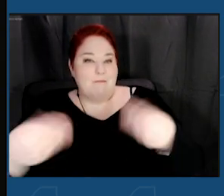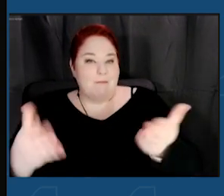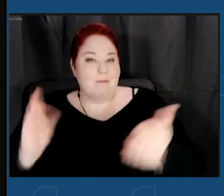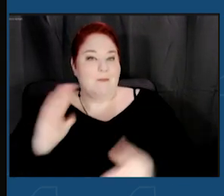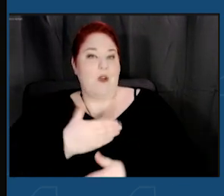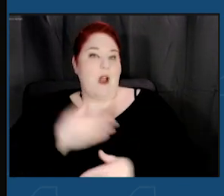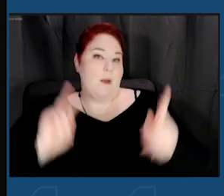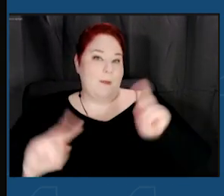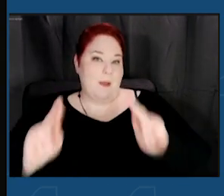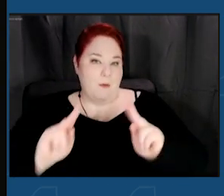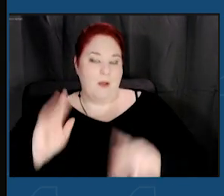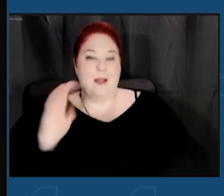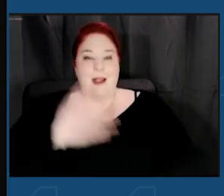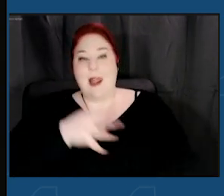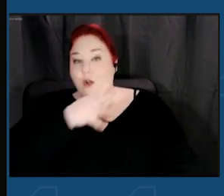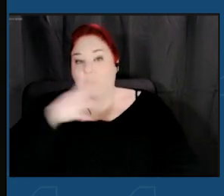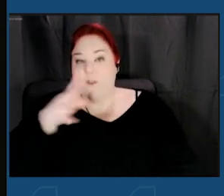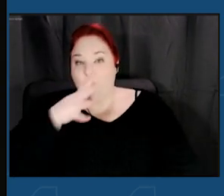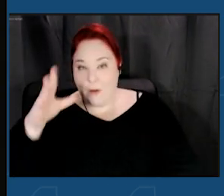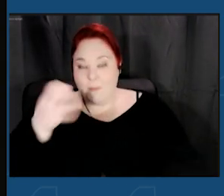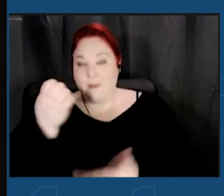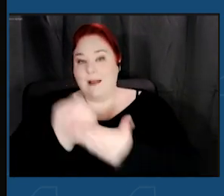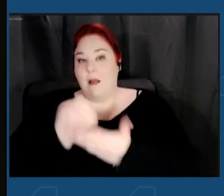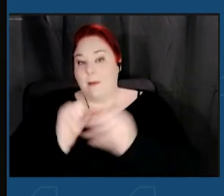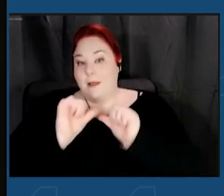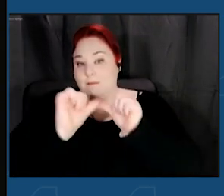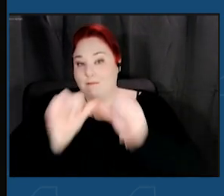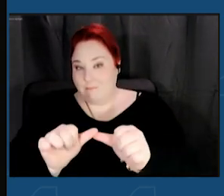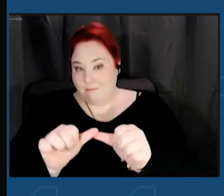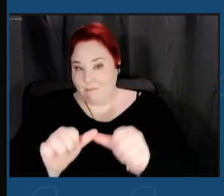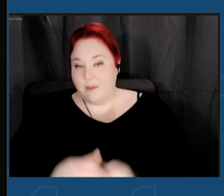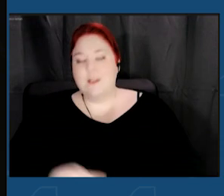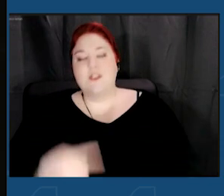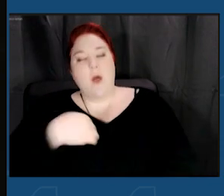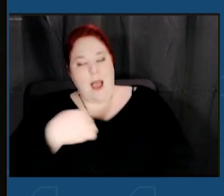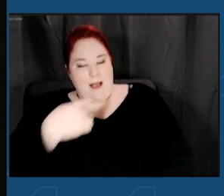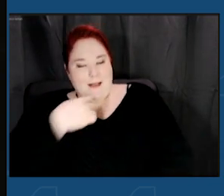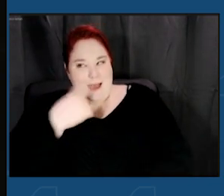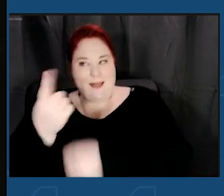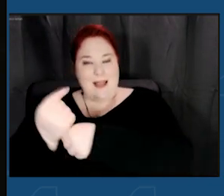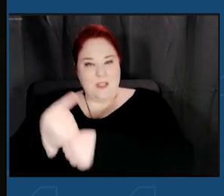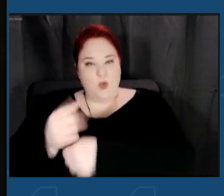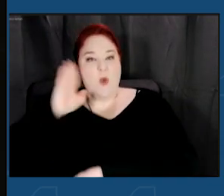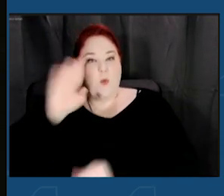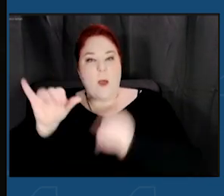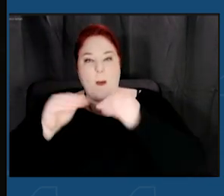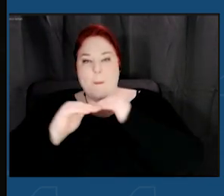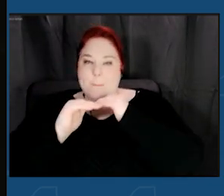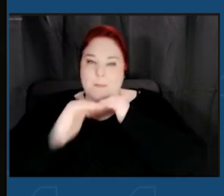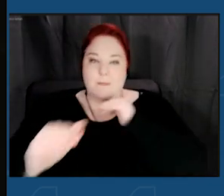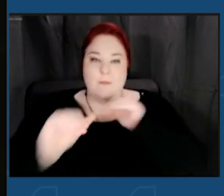So last year, when my first acts as governor, I said, we're going to make it permanent. Don't worry about this anymore. Let's